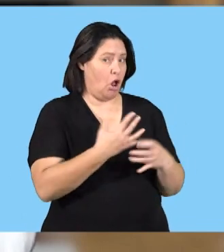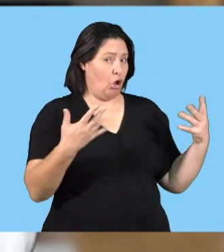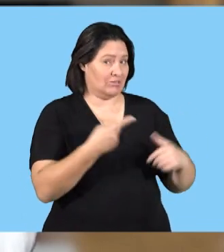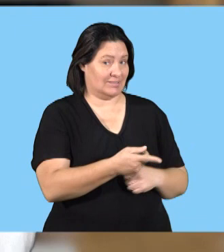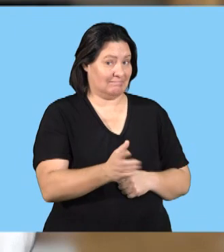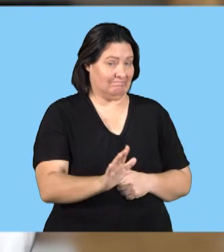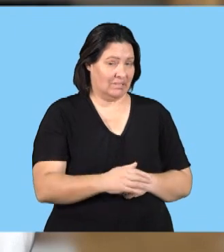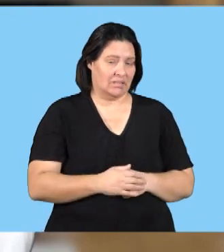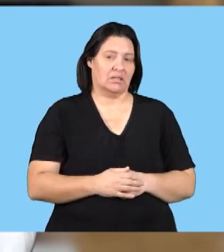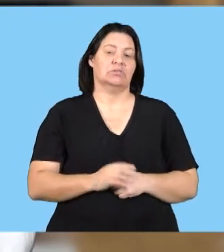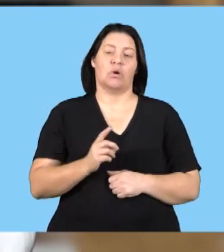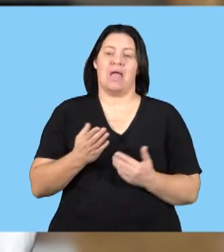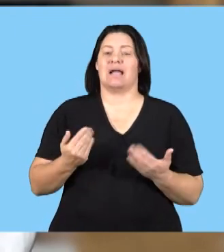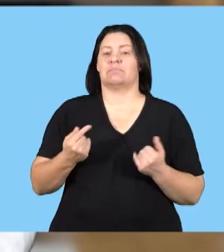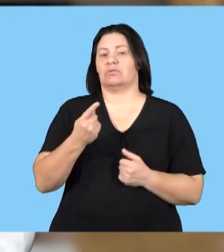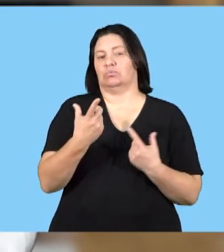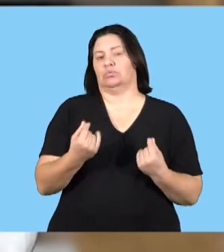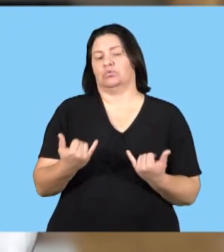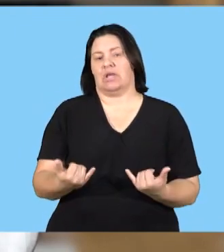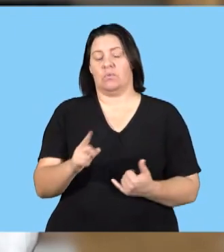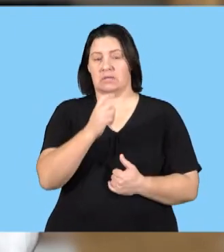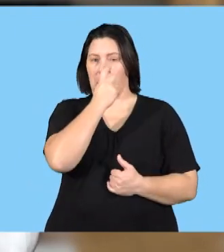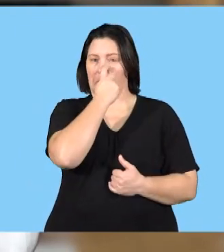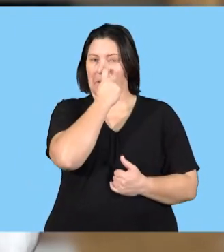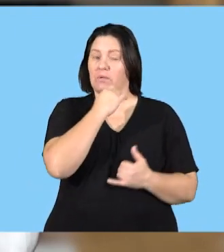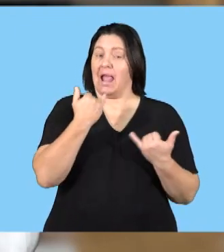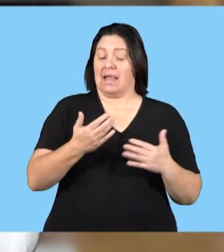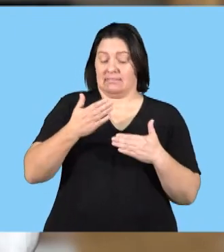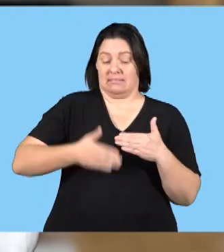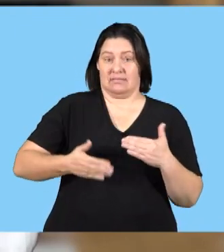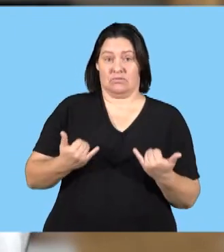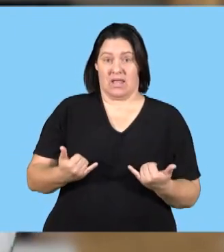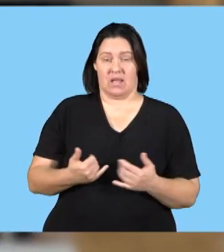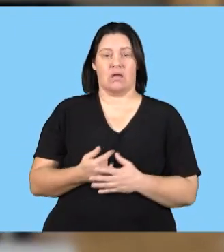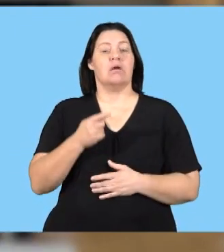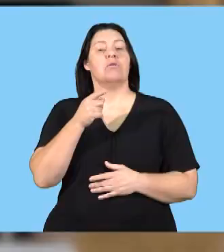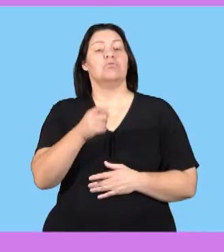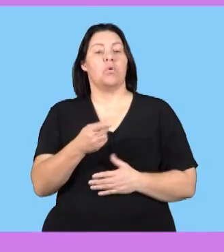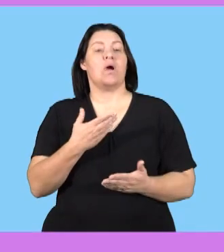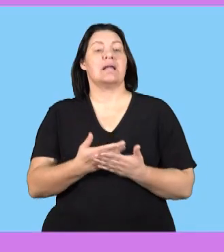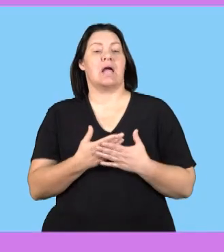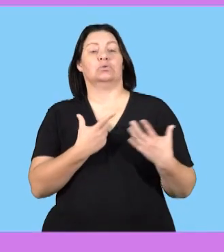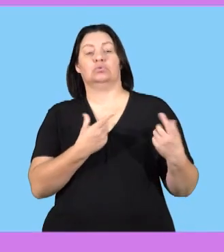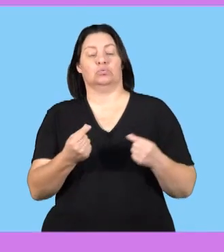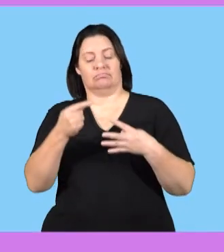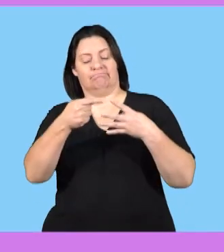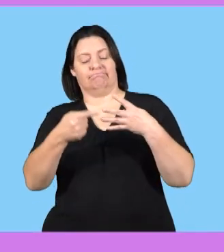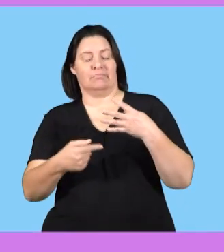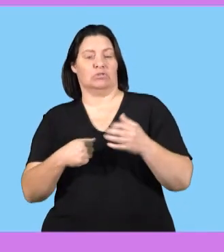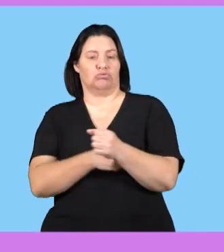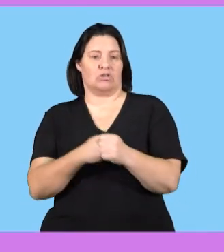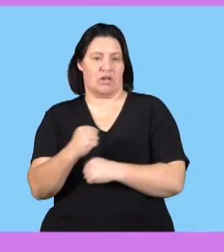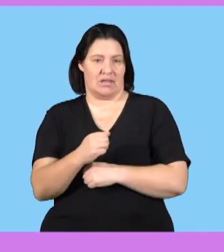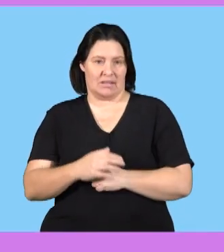So what is it that I will expect of you today? So by the end of this lesson, you should be able to work with the following tariff